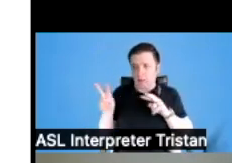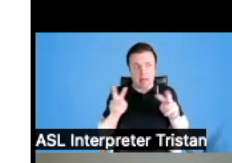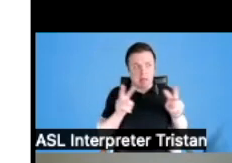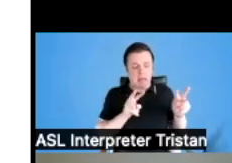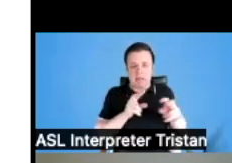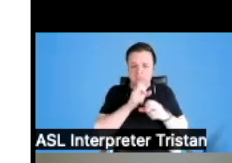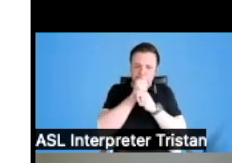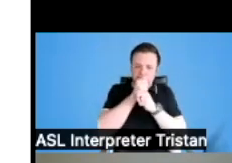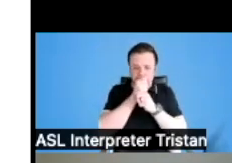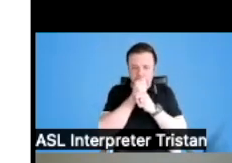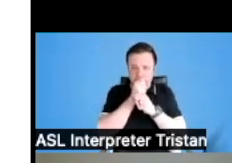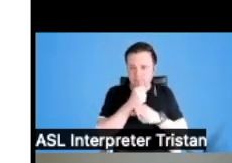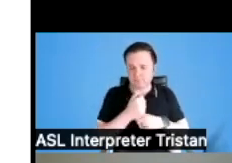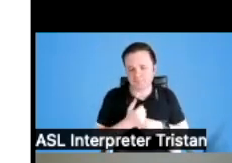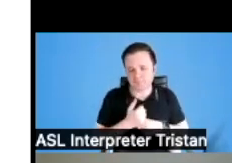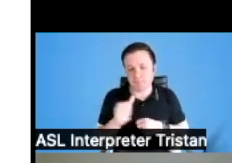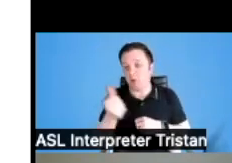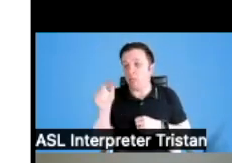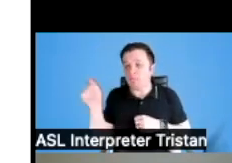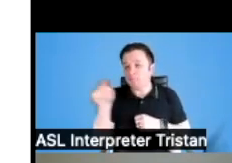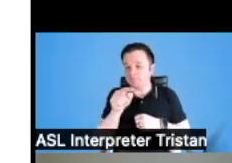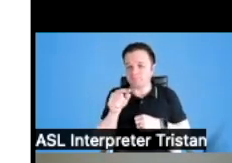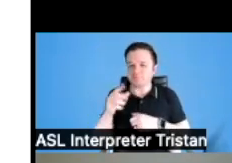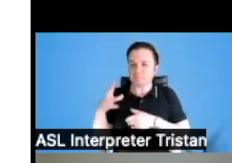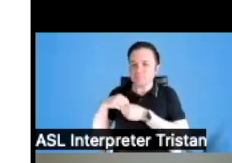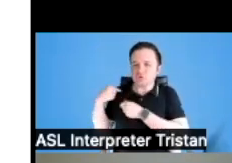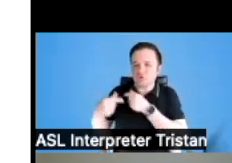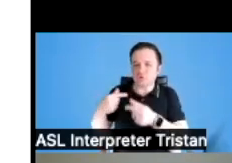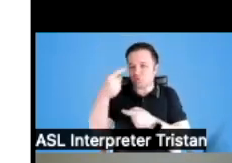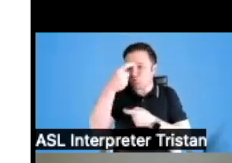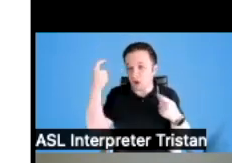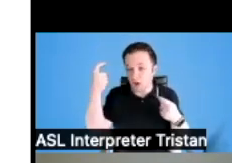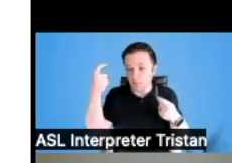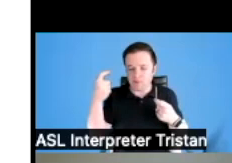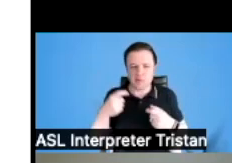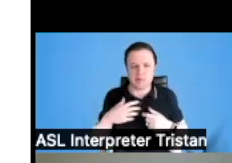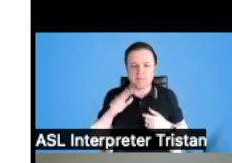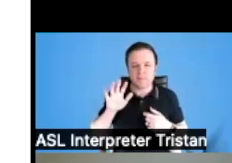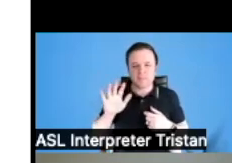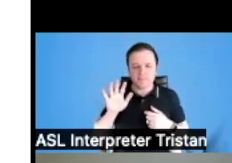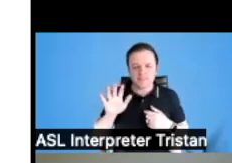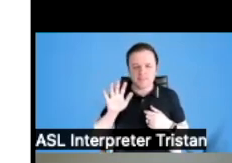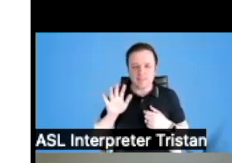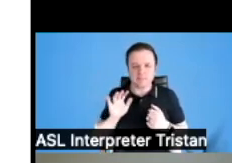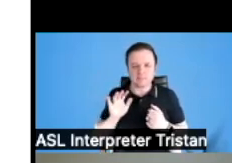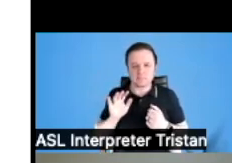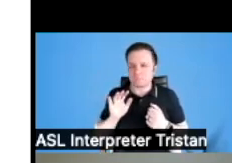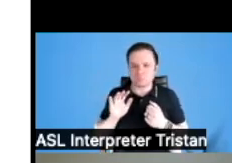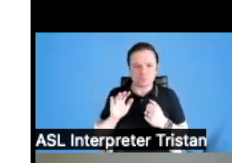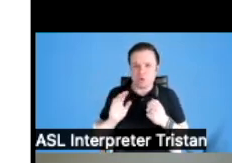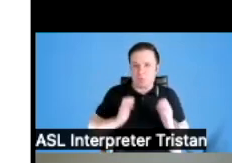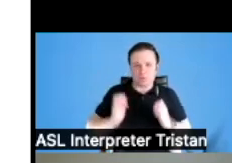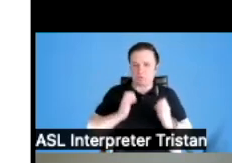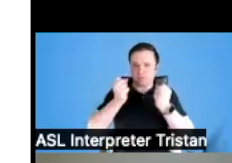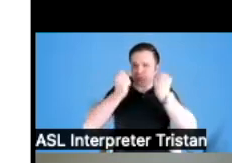for others, this intergenerational trauma rendered their support networks too, in their view, too emotionally overwhelmed